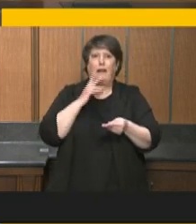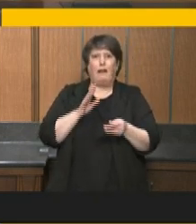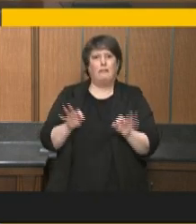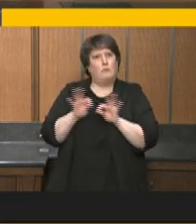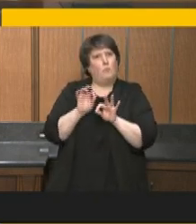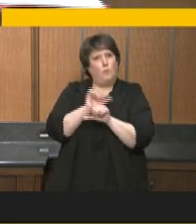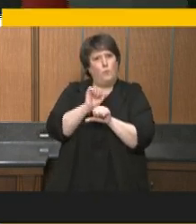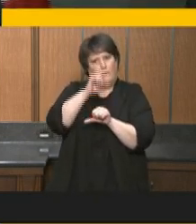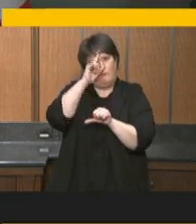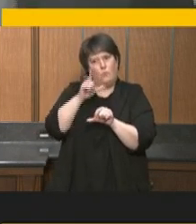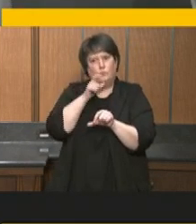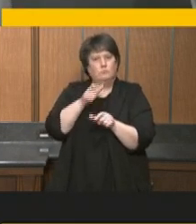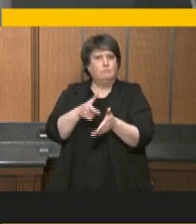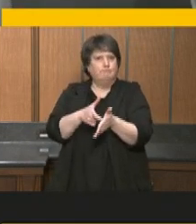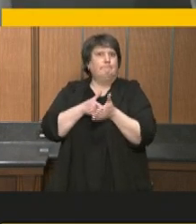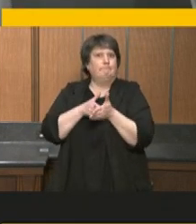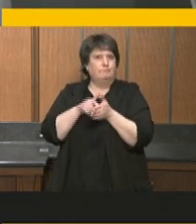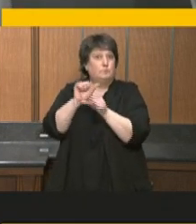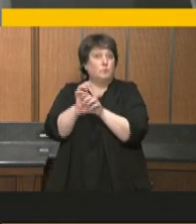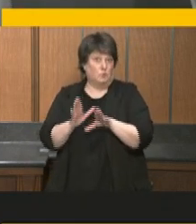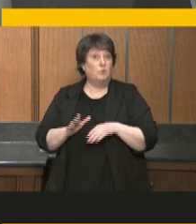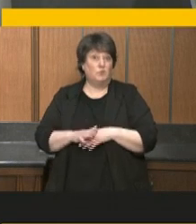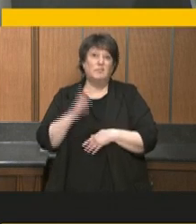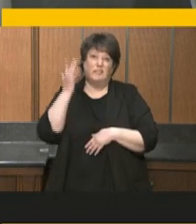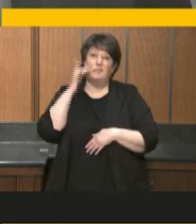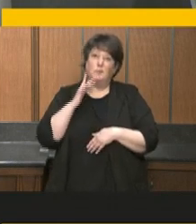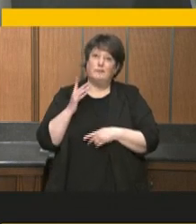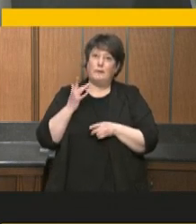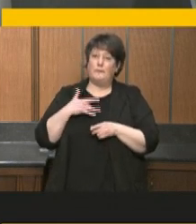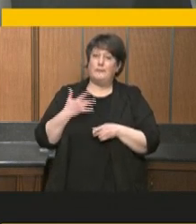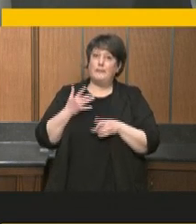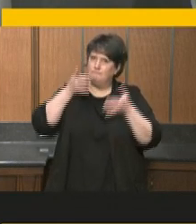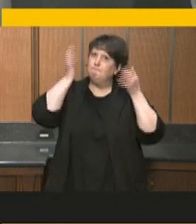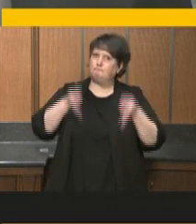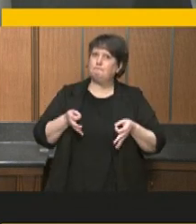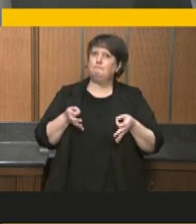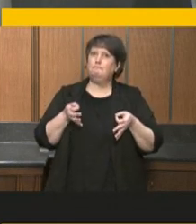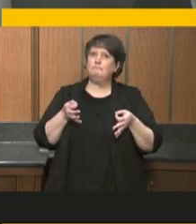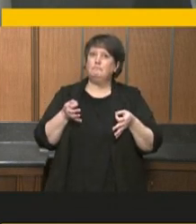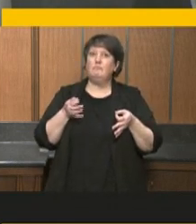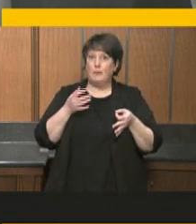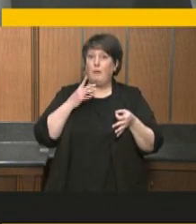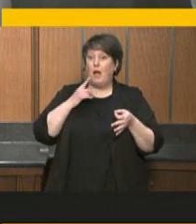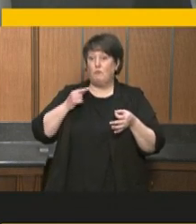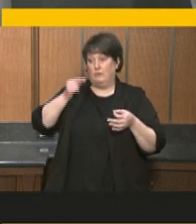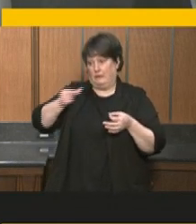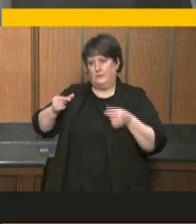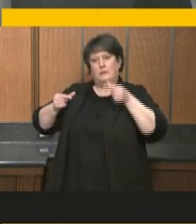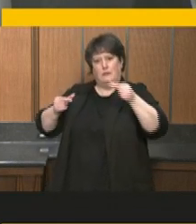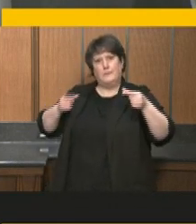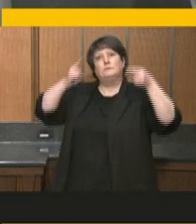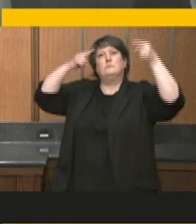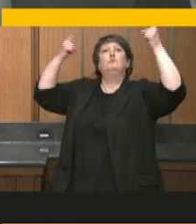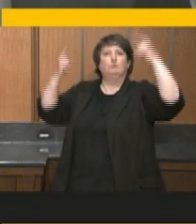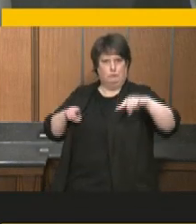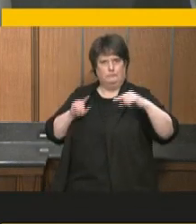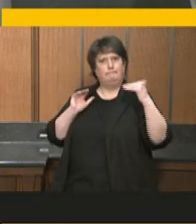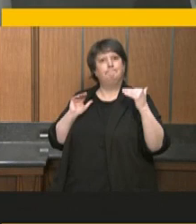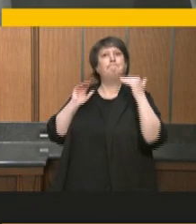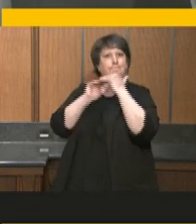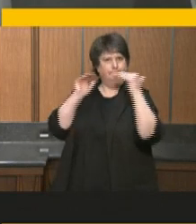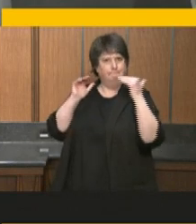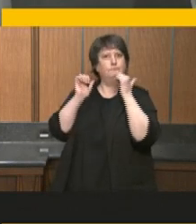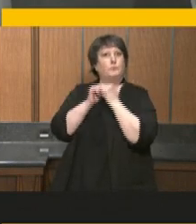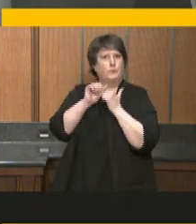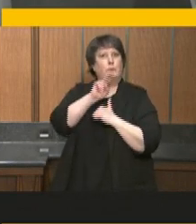workers. And that's why we believe this announcement and what has been achieved in a mutually agreed upon reciprocal agreement with the United